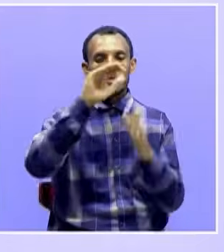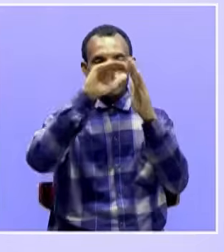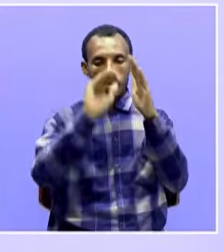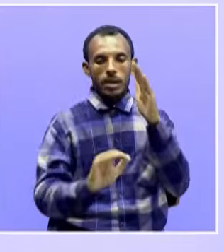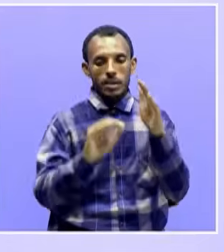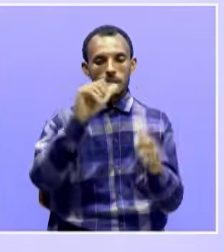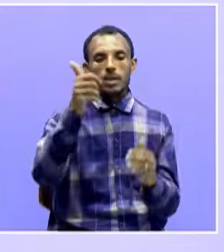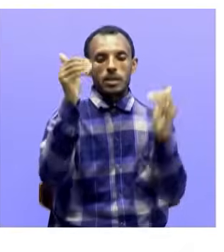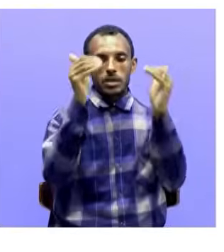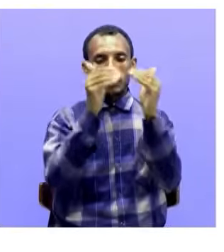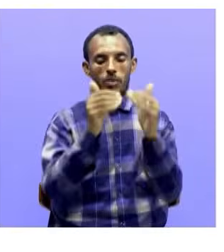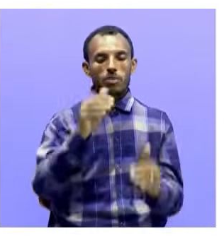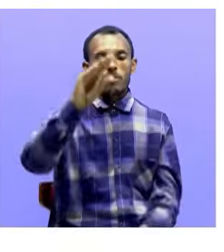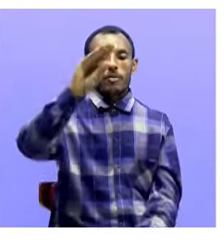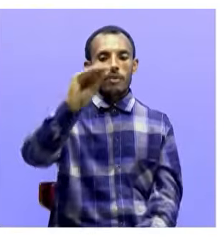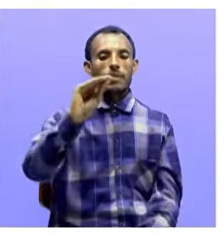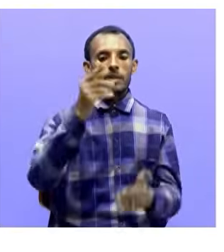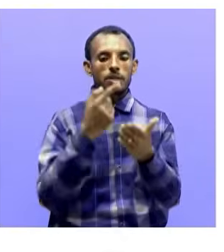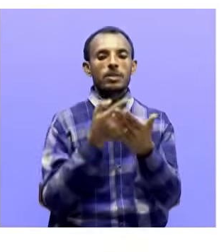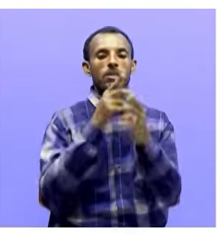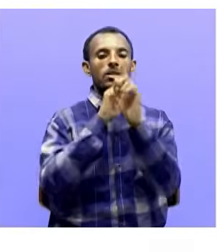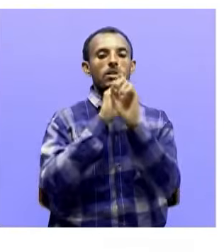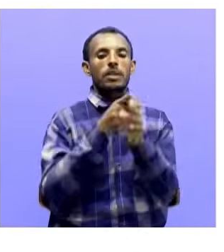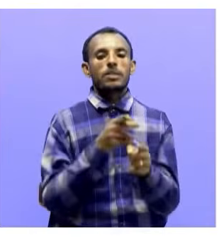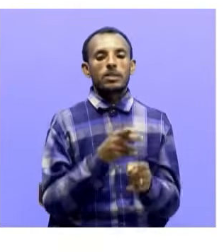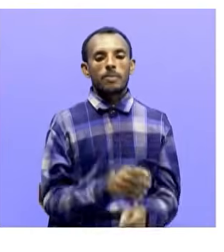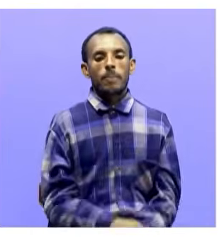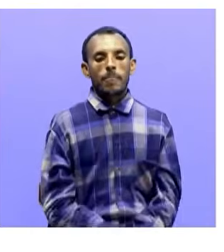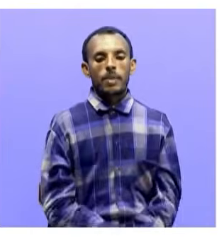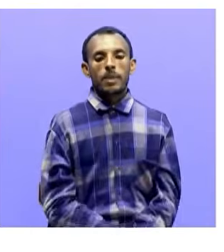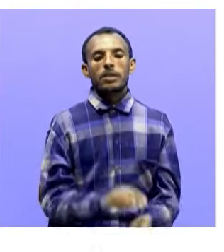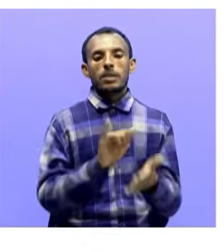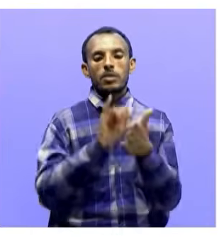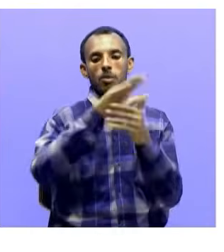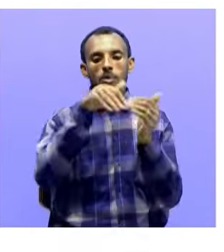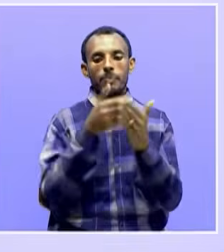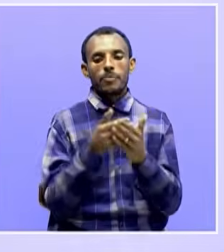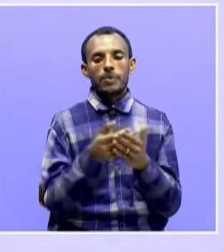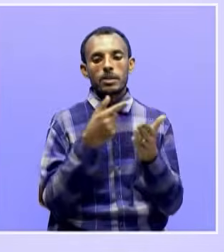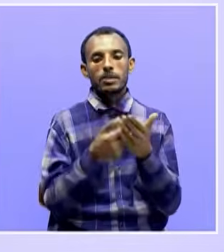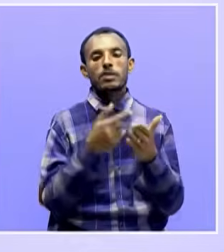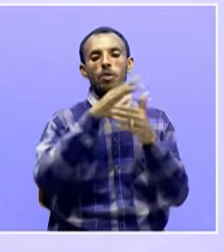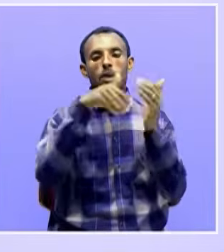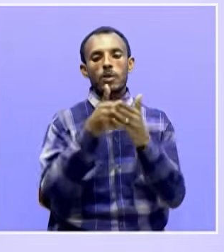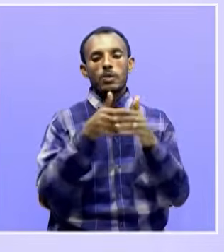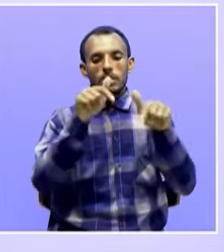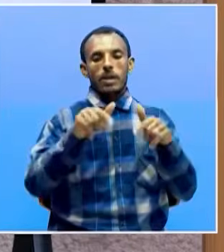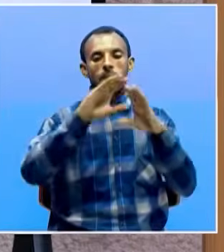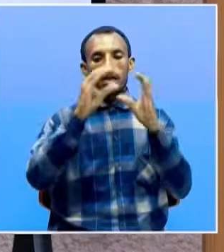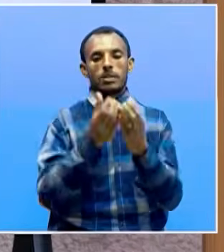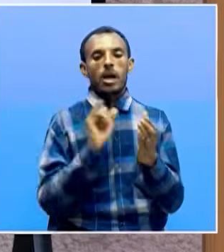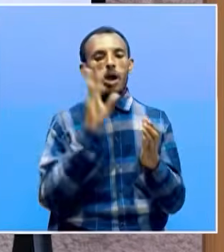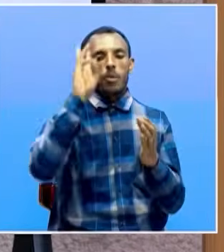minus 10 will be, it is 50. This will be the final answer. That's it. So this is all about today's lesson. I'll give